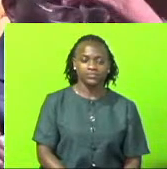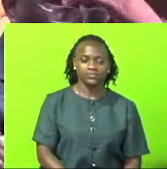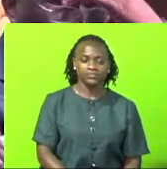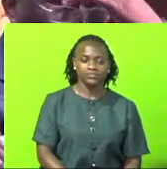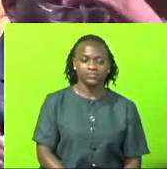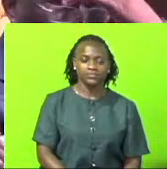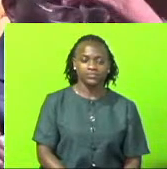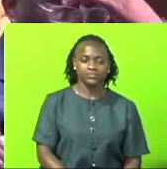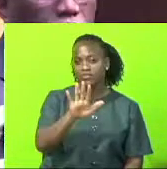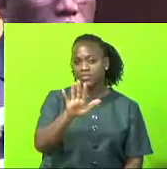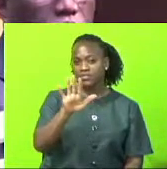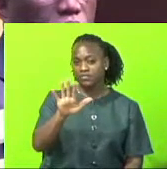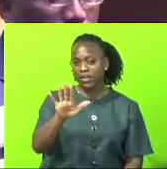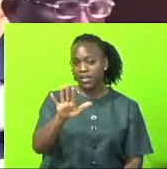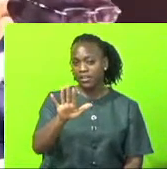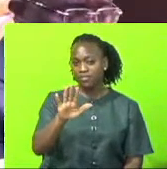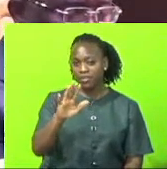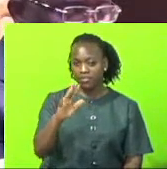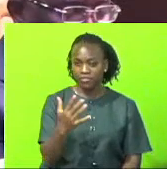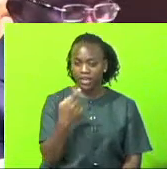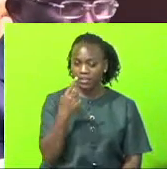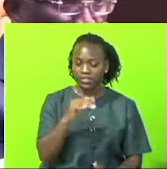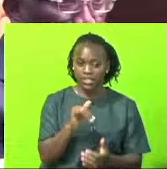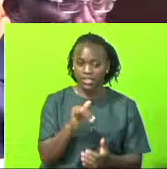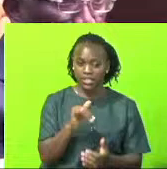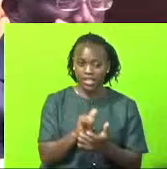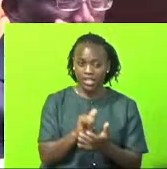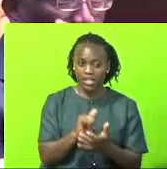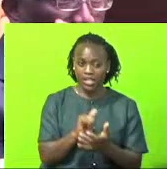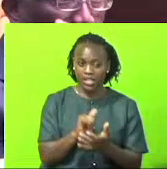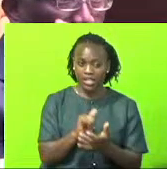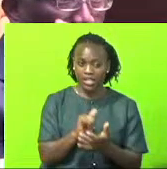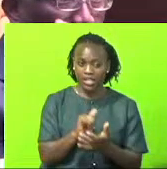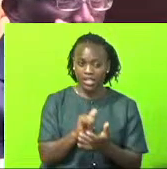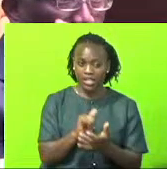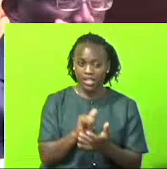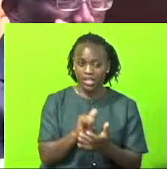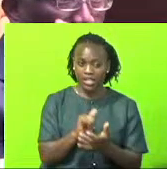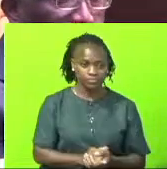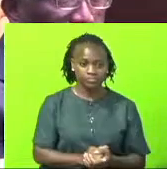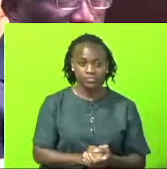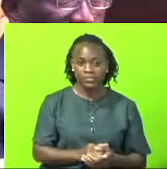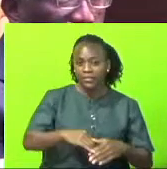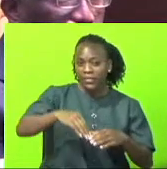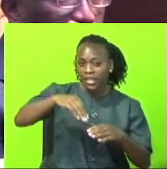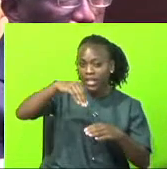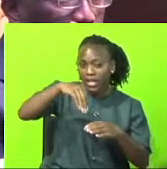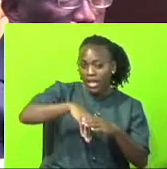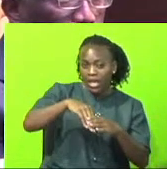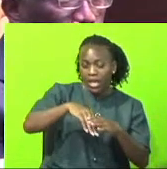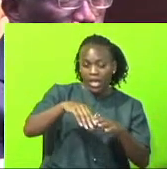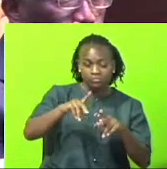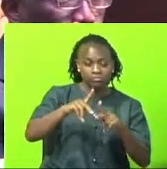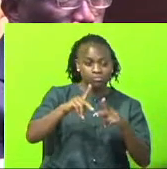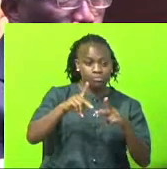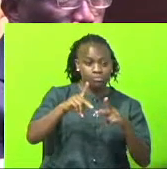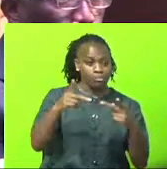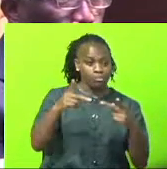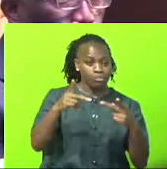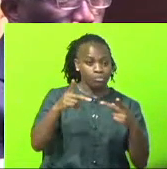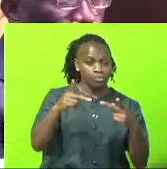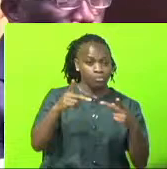55.5 says that the internal organization of a political party shall conform